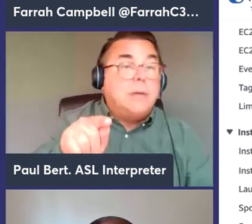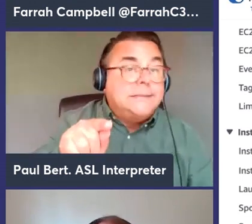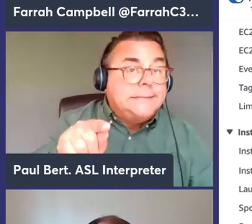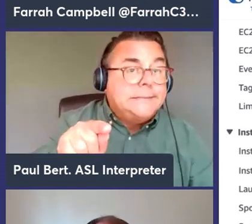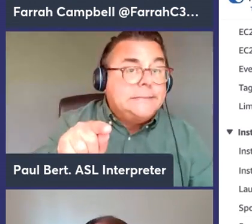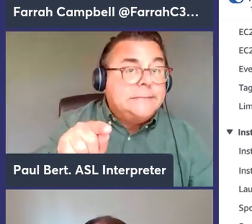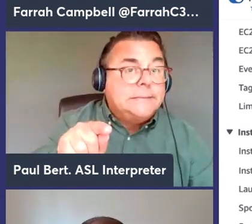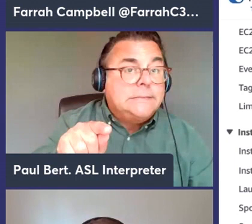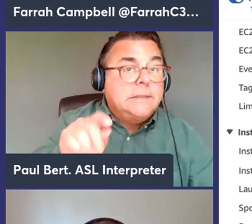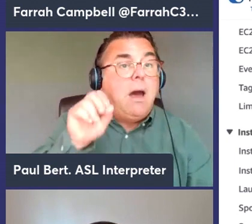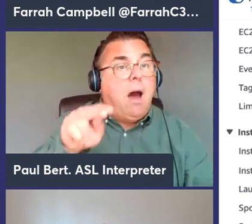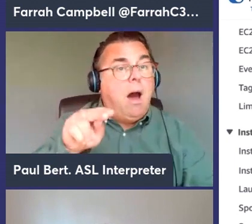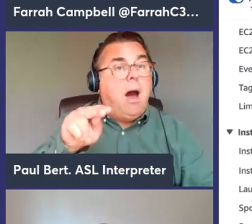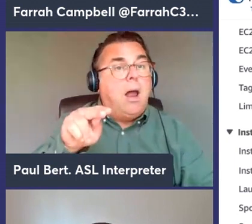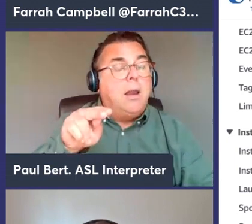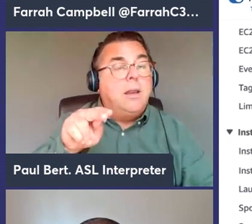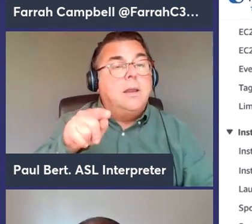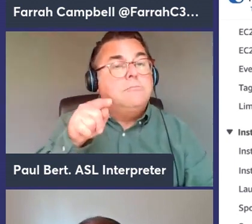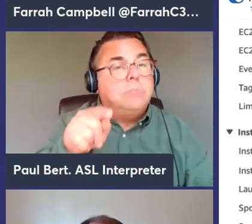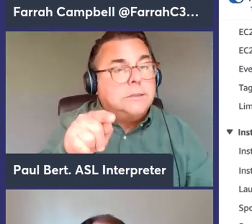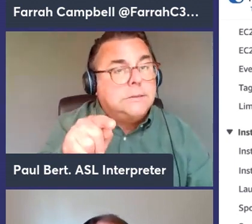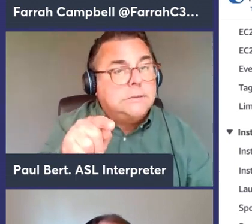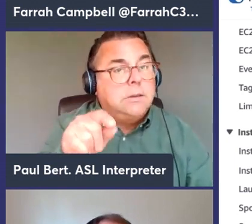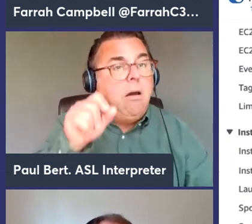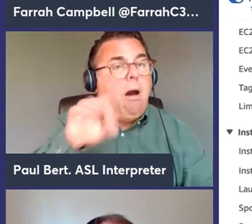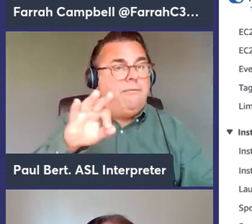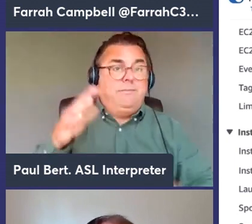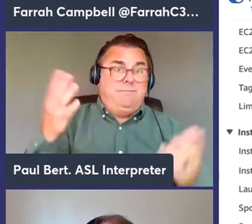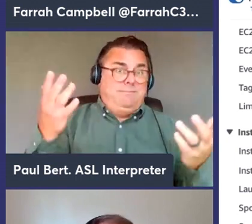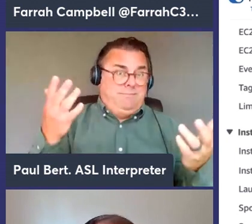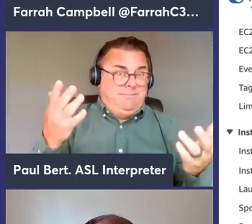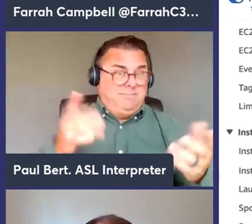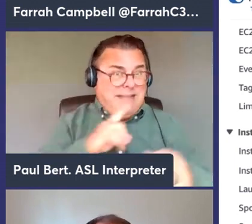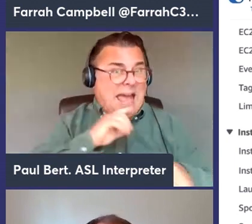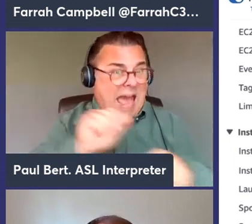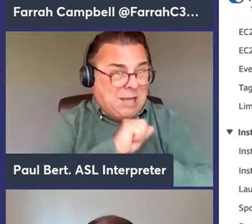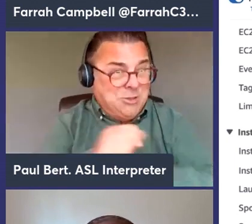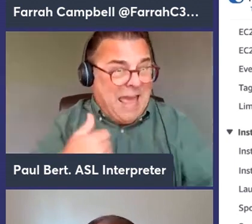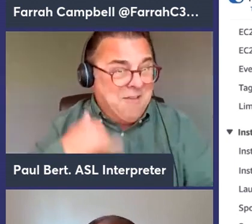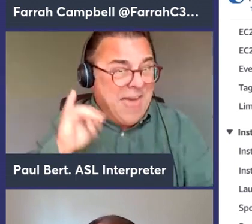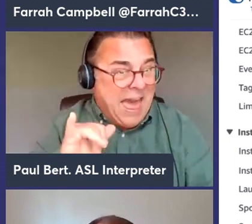button to turn it on, and then it presses the power button to turn it off. So,